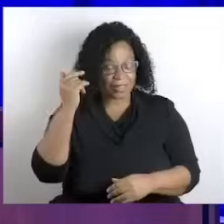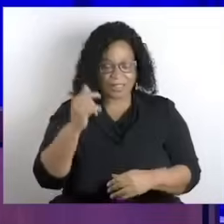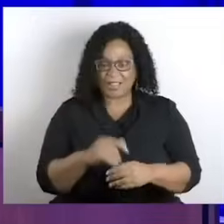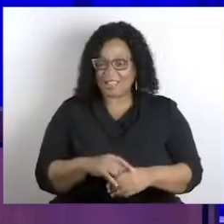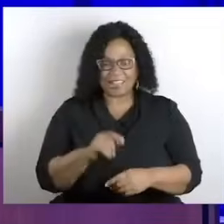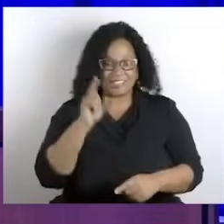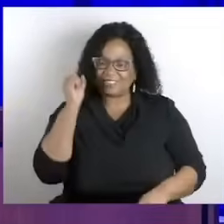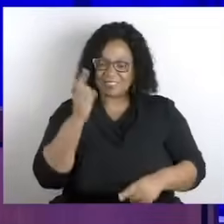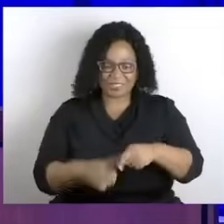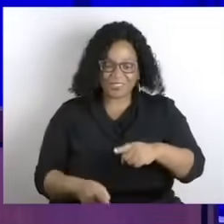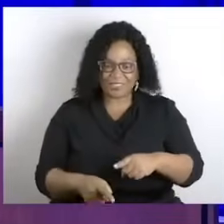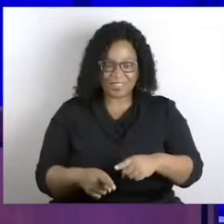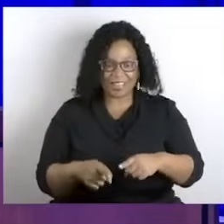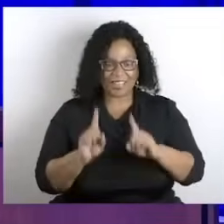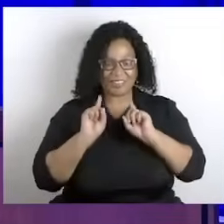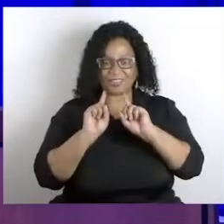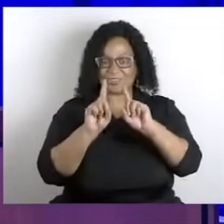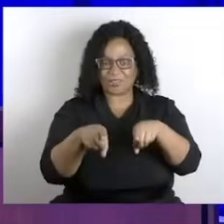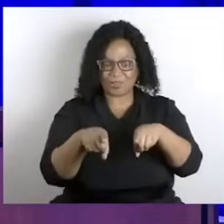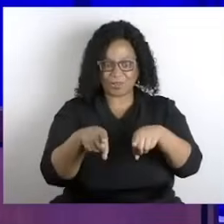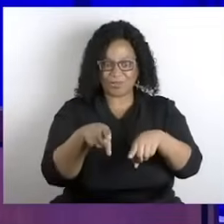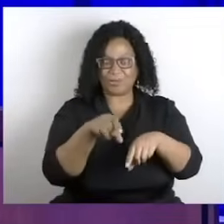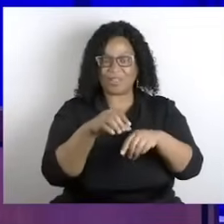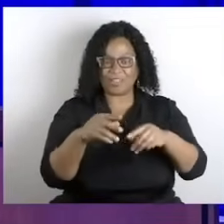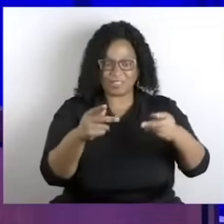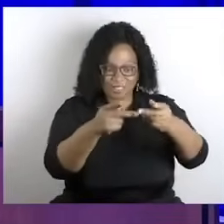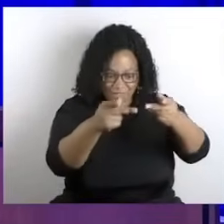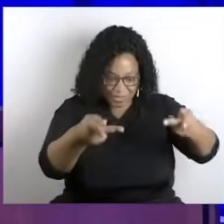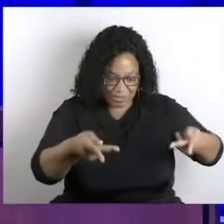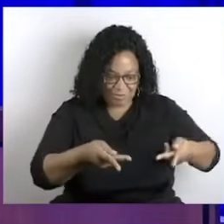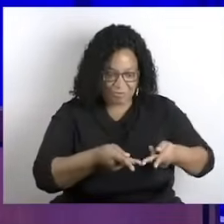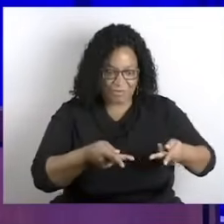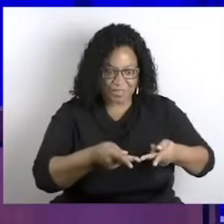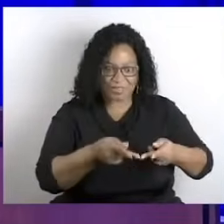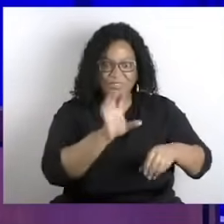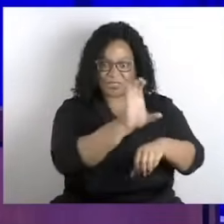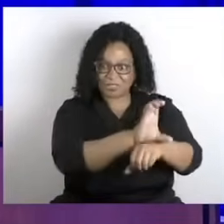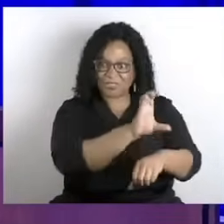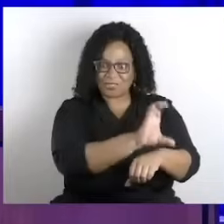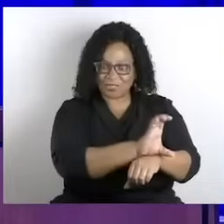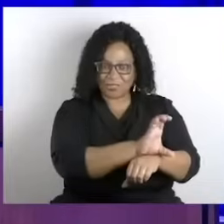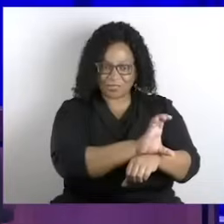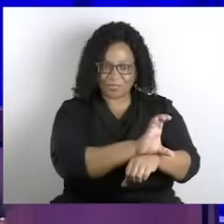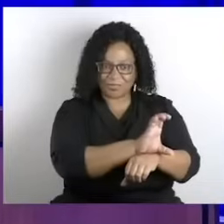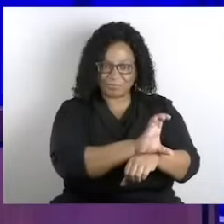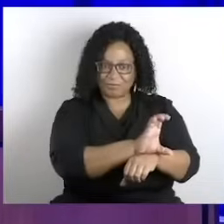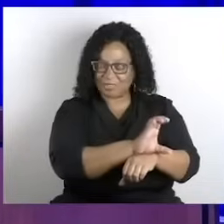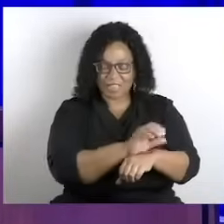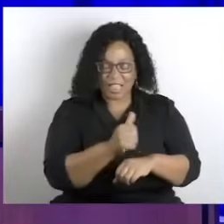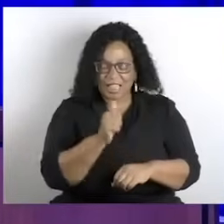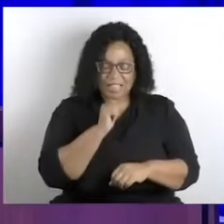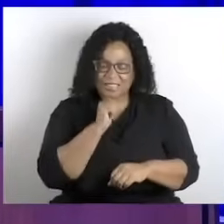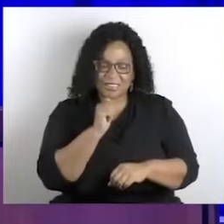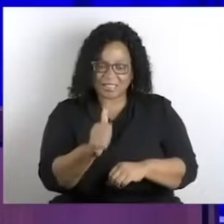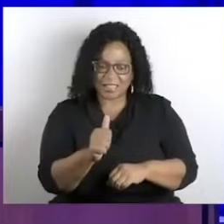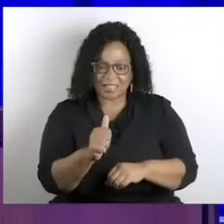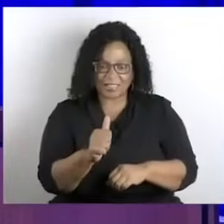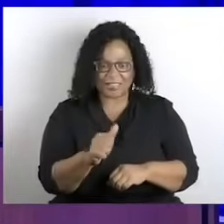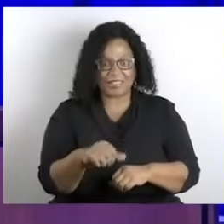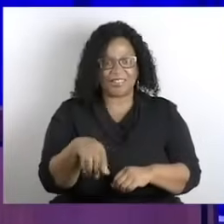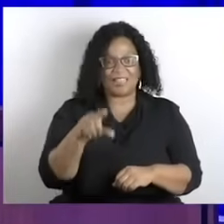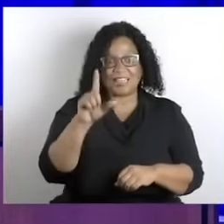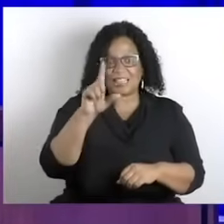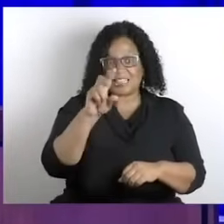place where you want to be right now. You're dealing with an extended exile. No, not 70 years, but at this point,